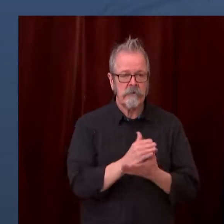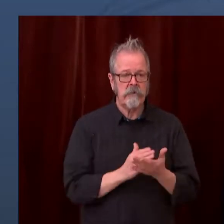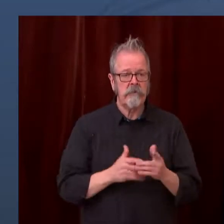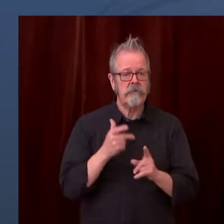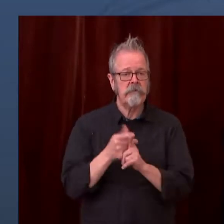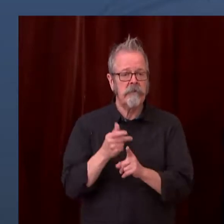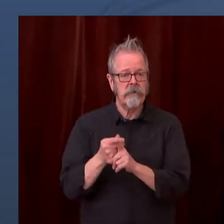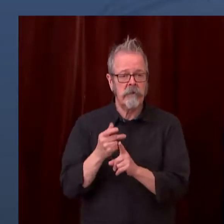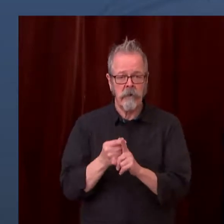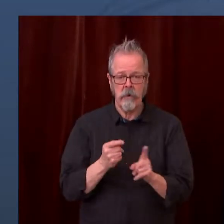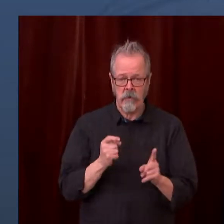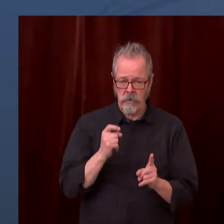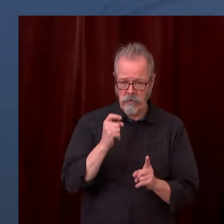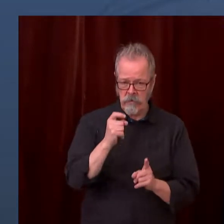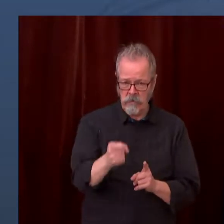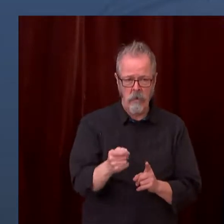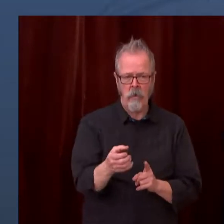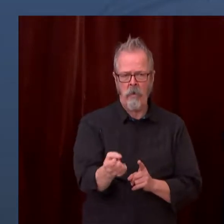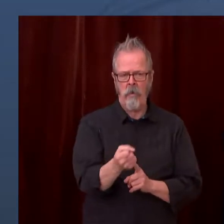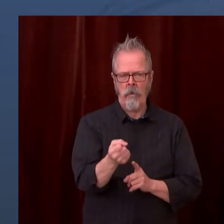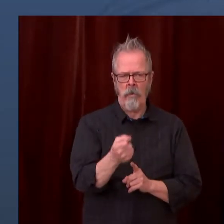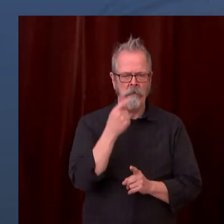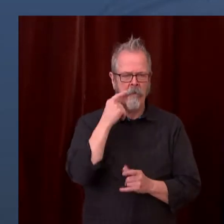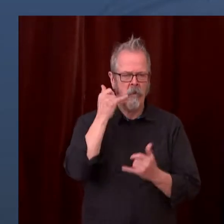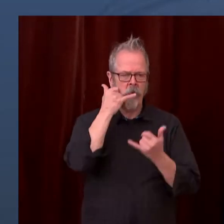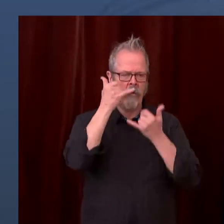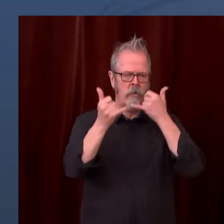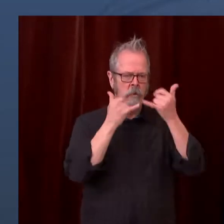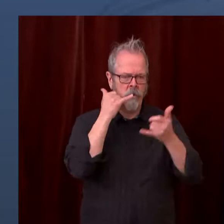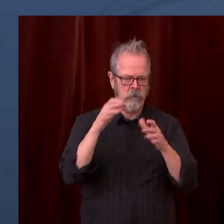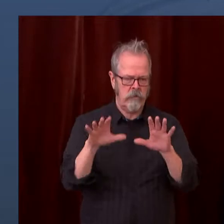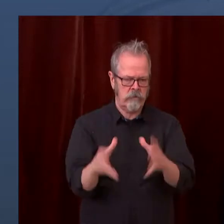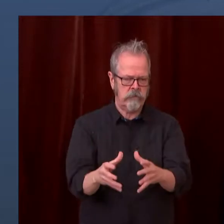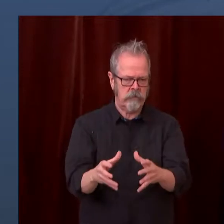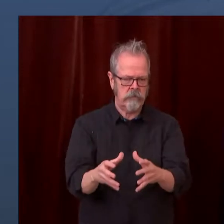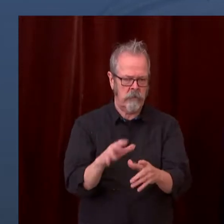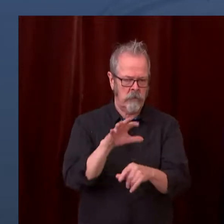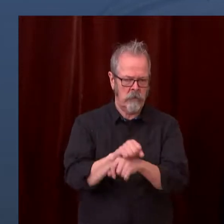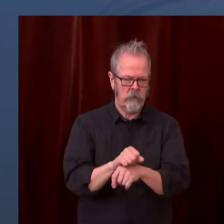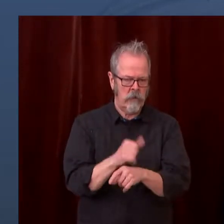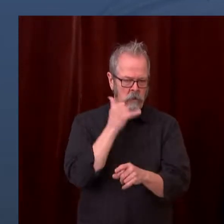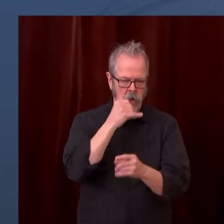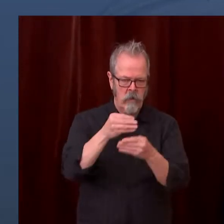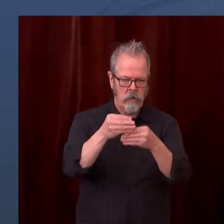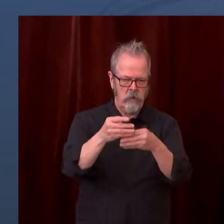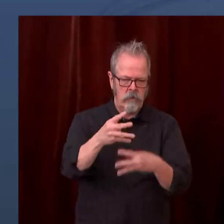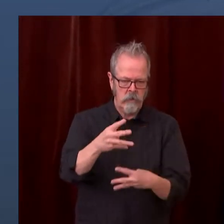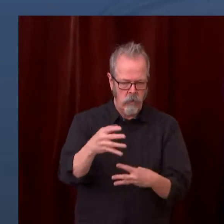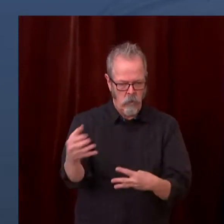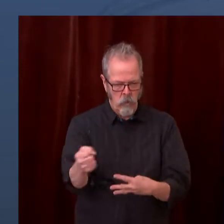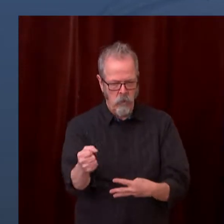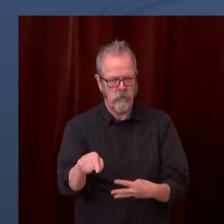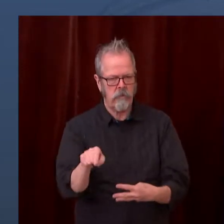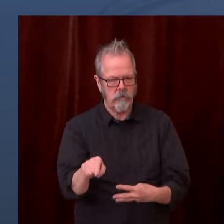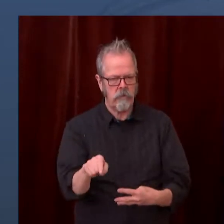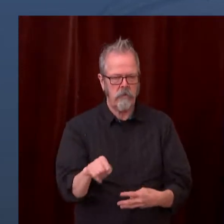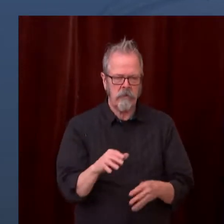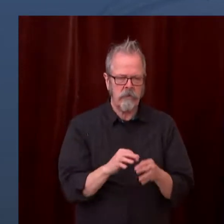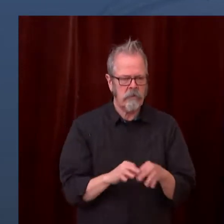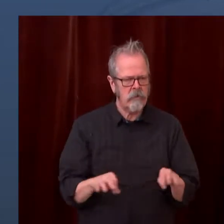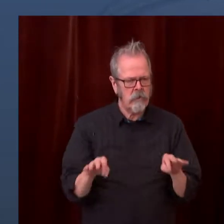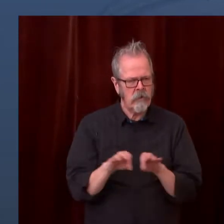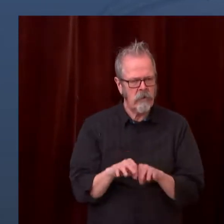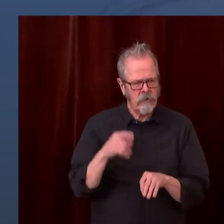computer, friendly. And this is important to get access to underserved communities. That does make it a little